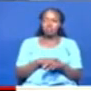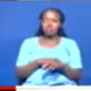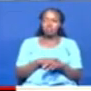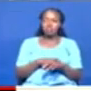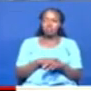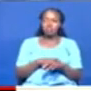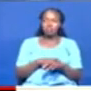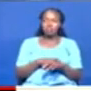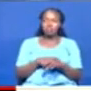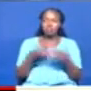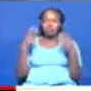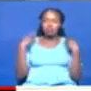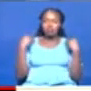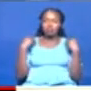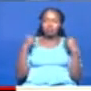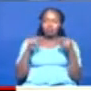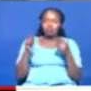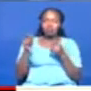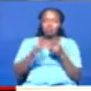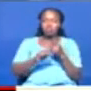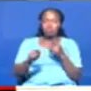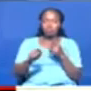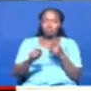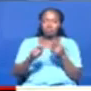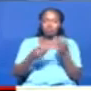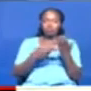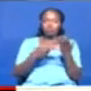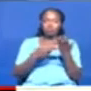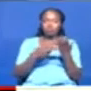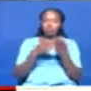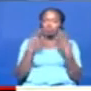your ball technique. So really, it's just practice.